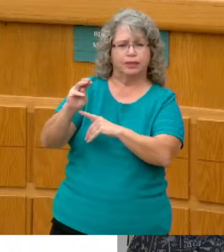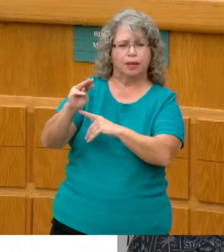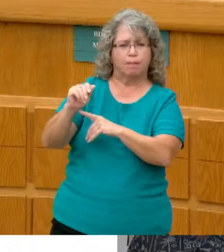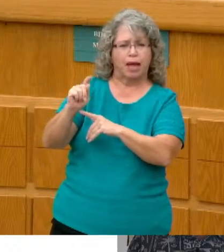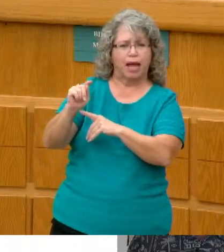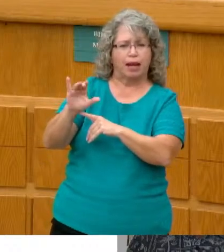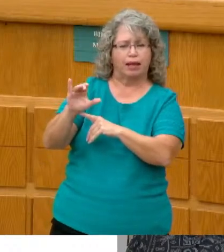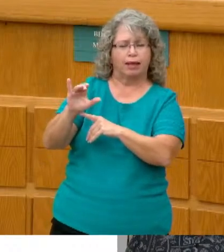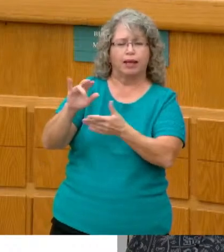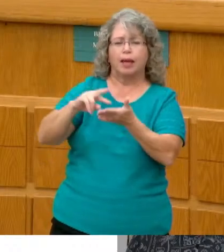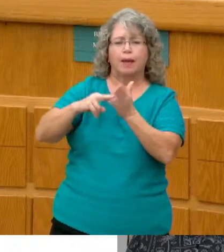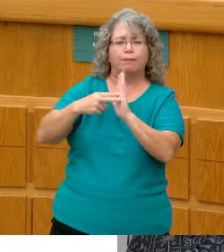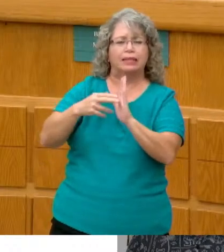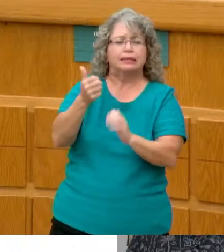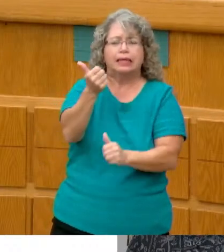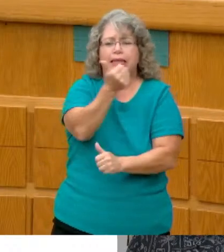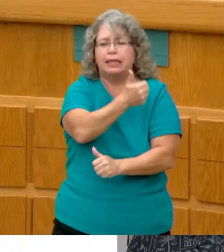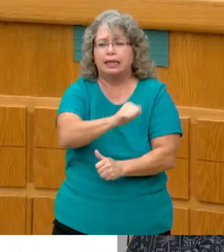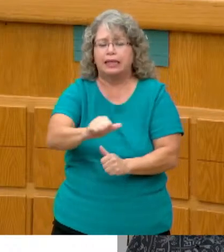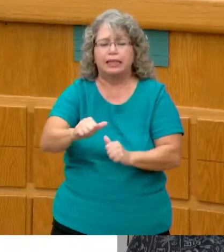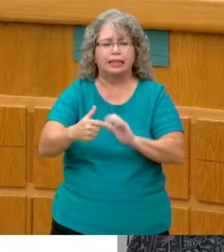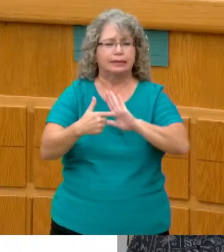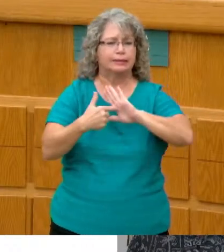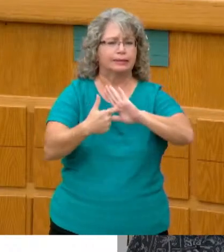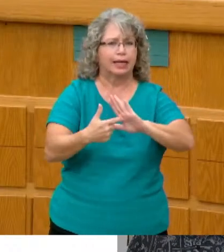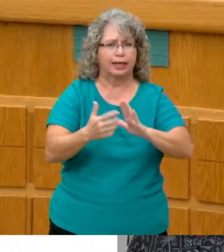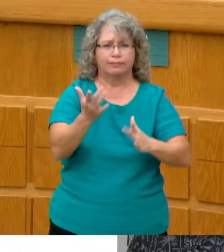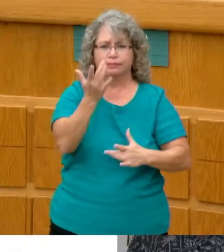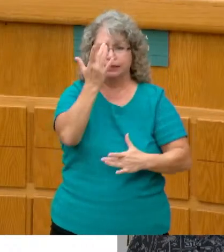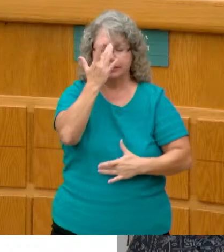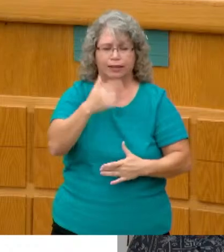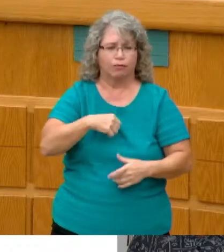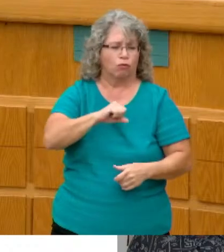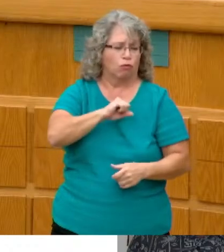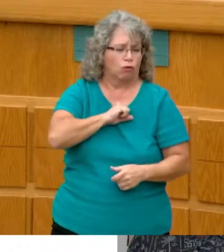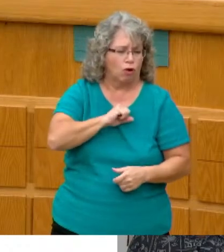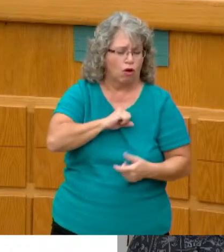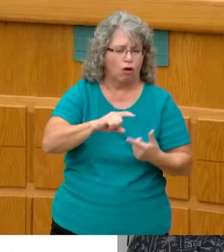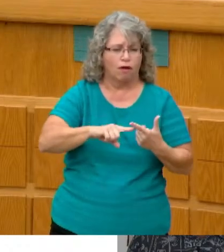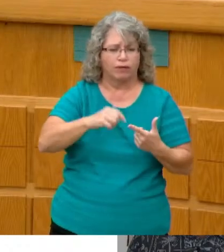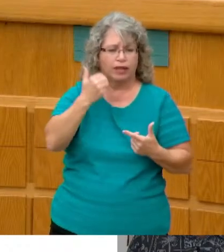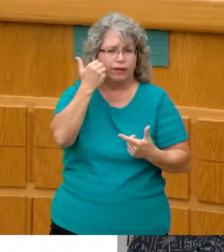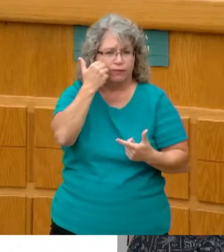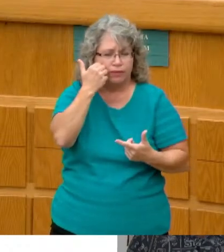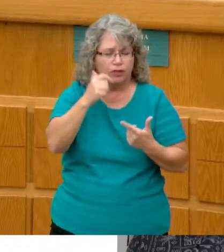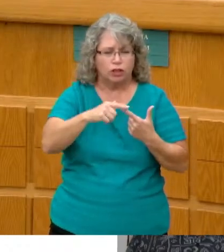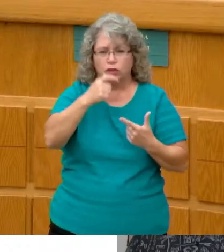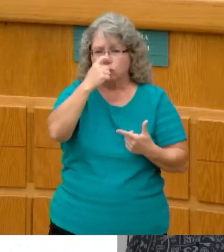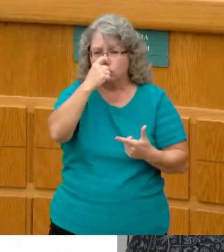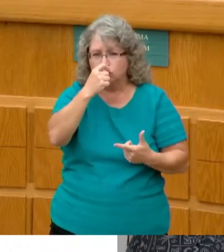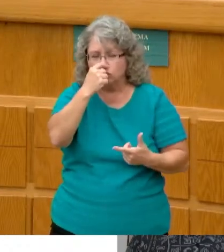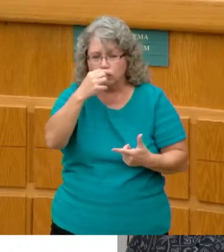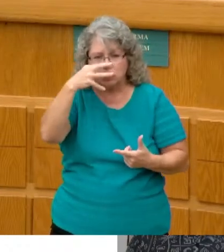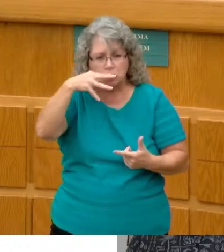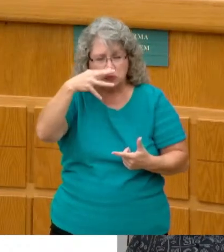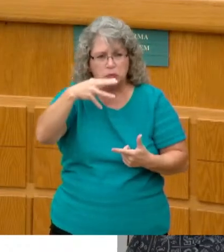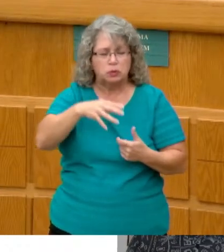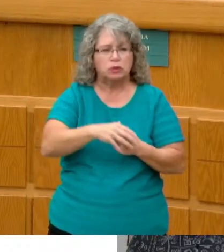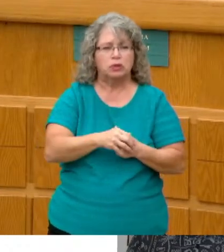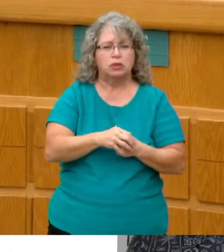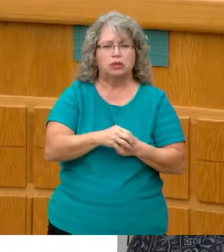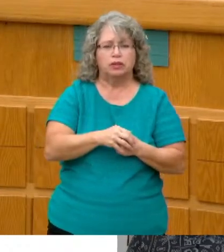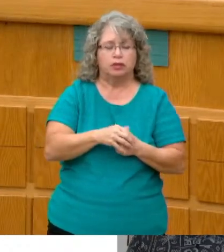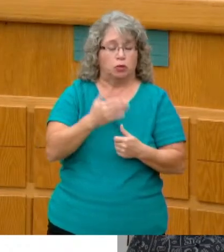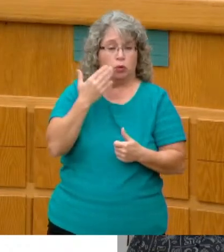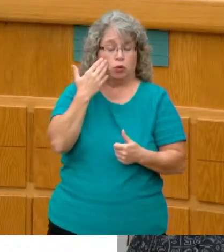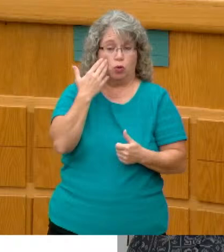You have a cough, you have a runny nose, you have sniffles, you have cold-like symptoms or flu-like symptoms. You don't know if you have COVID or